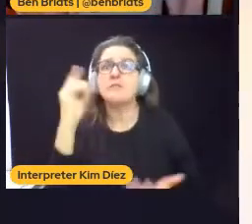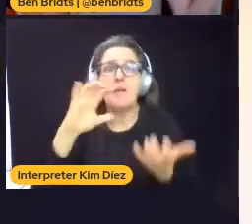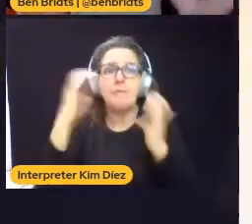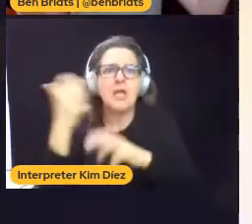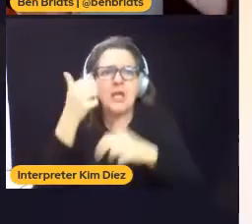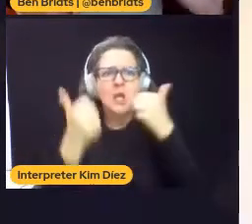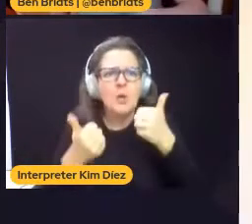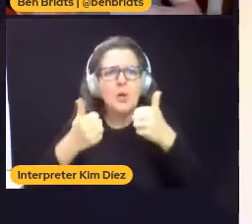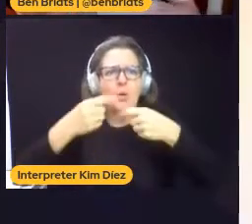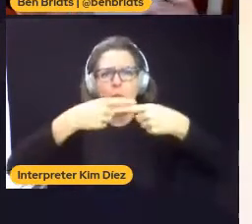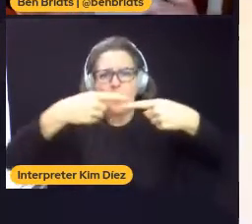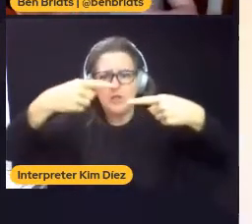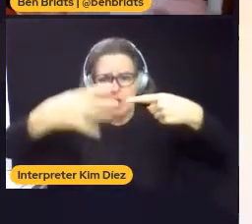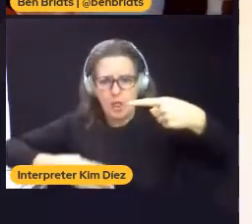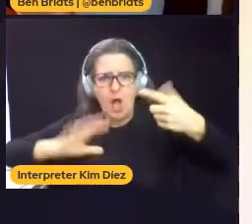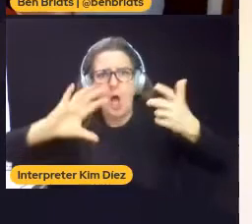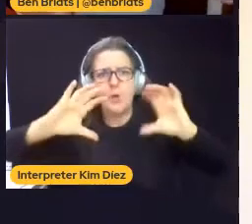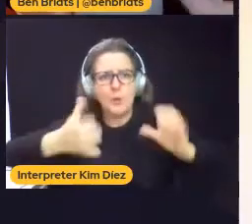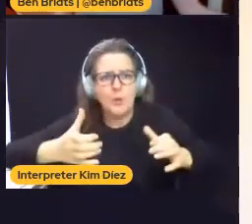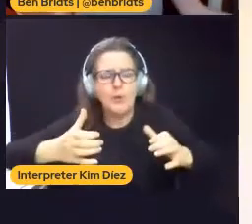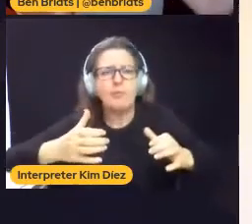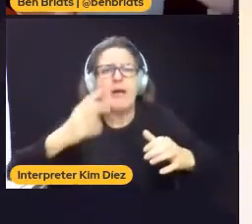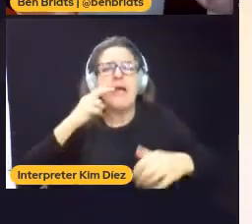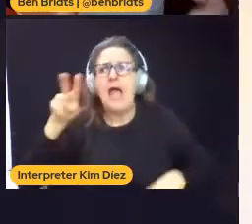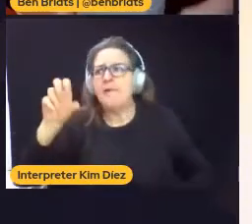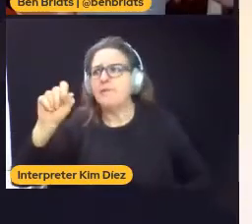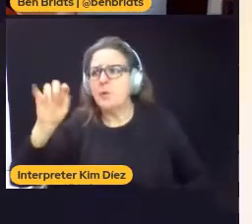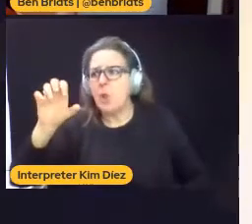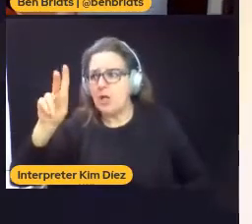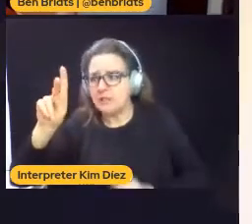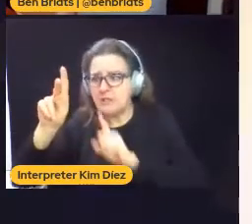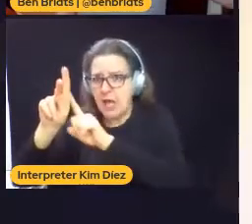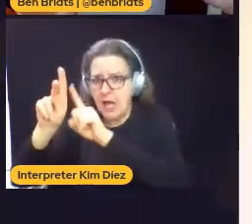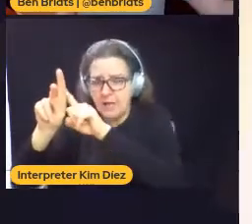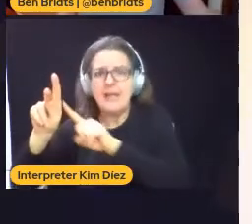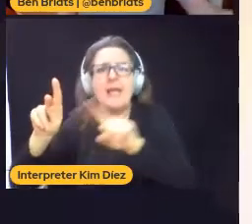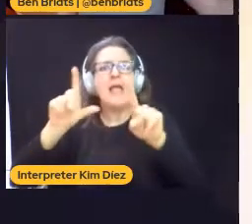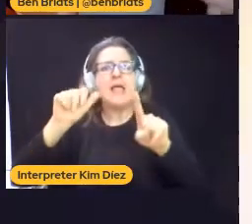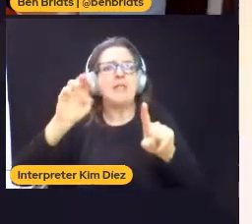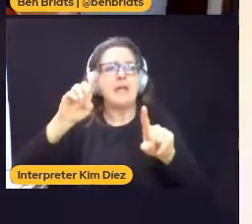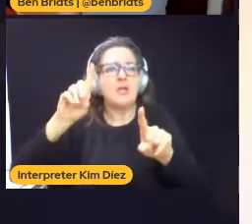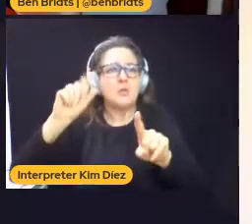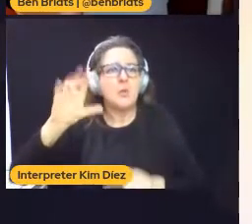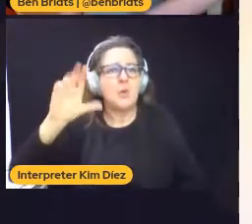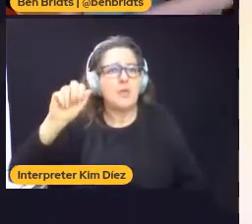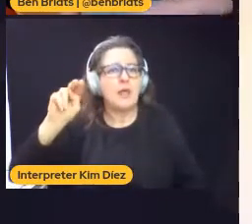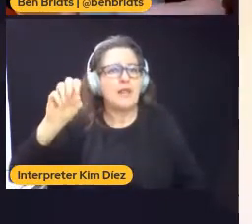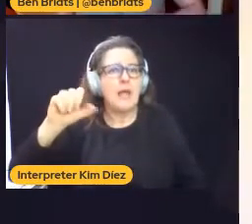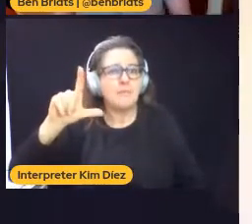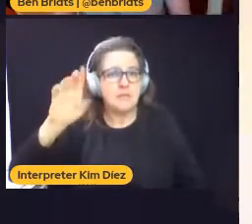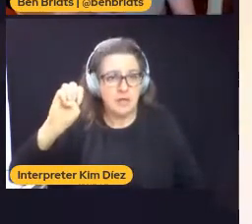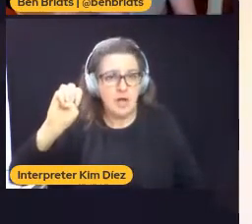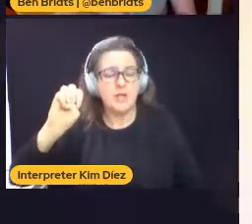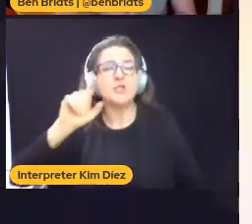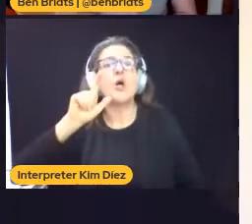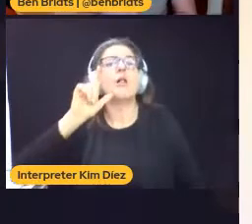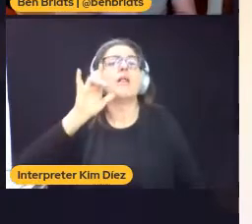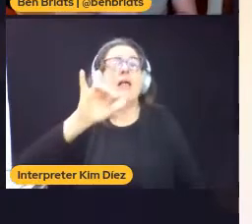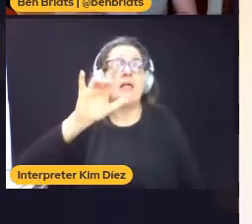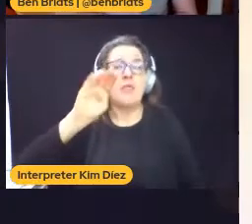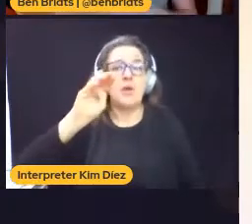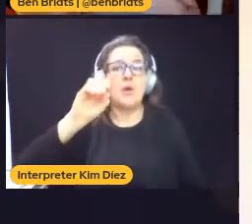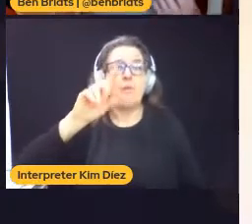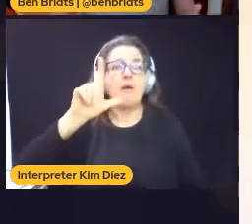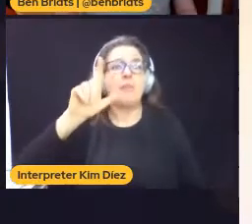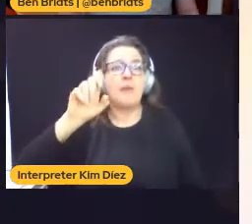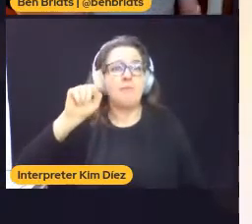look. You need to go to the stack, and then from the stack to the Lambda console, and from the Lambda console, open the monitoring tab, and then go back to CloudWatch.